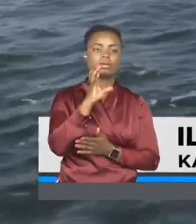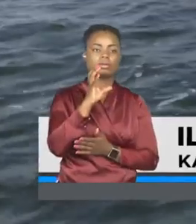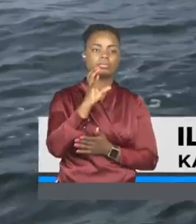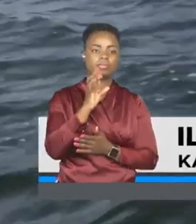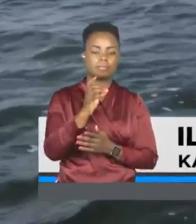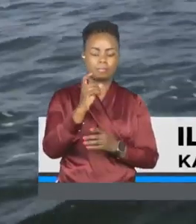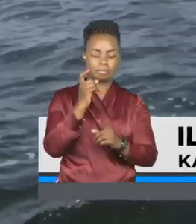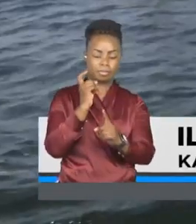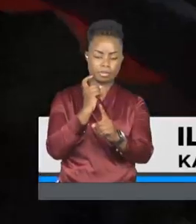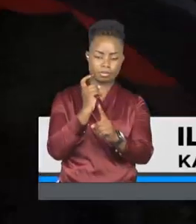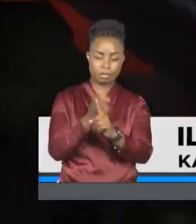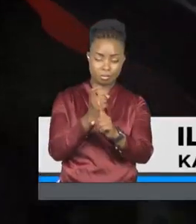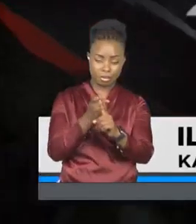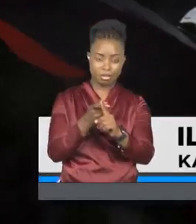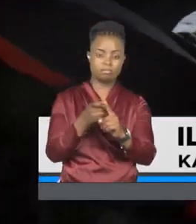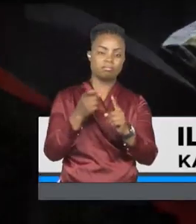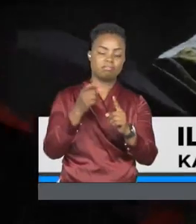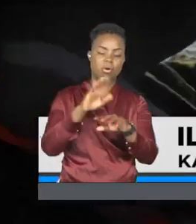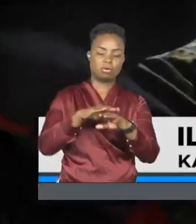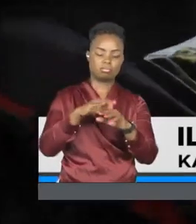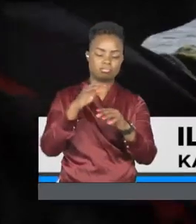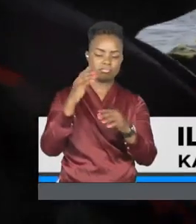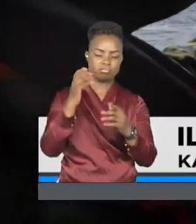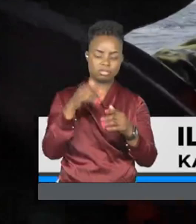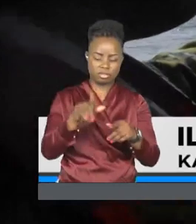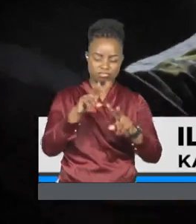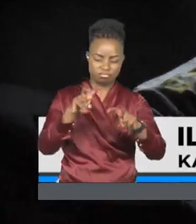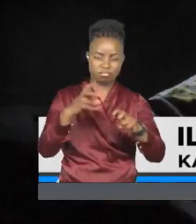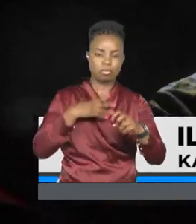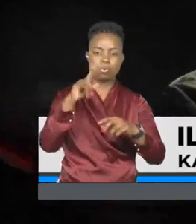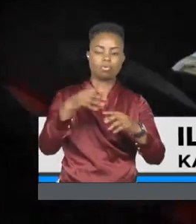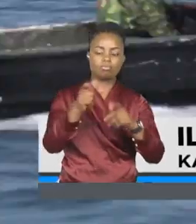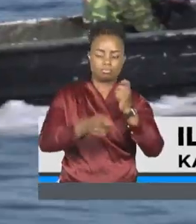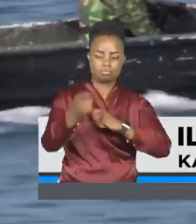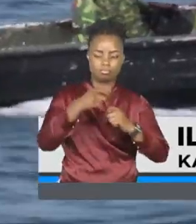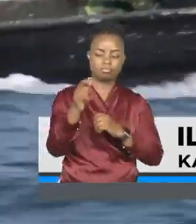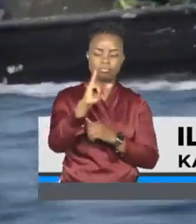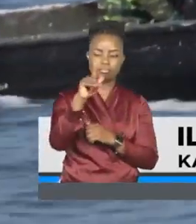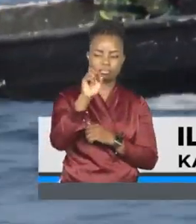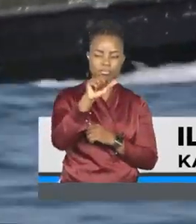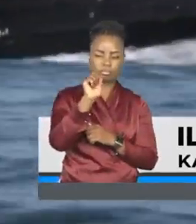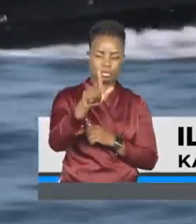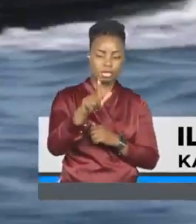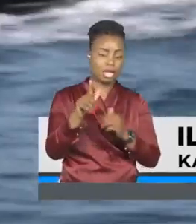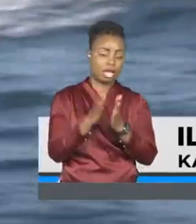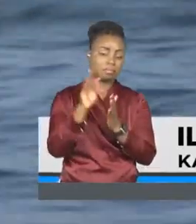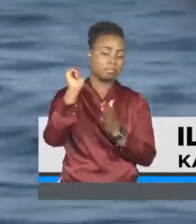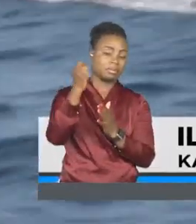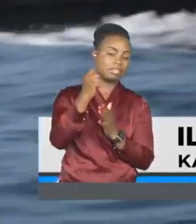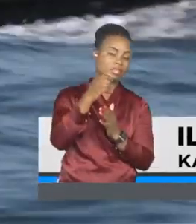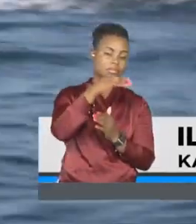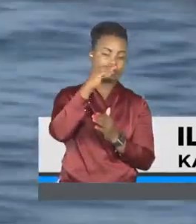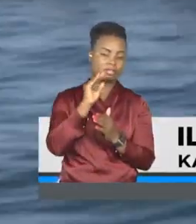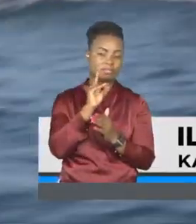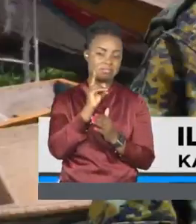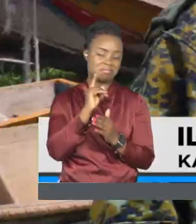Kampala's crackdown on the illegal fishing has sent tensions between the two countries soaring, especially since President Yoweri Museveni launched the